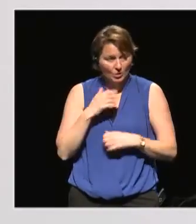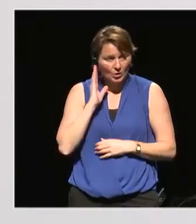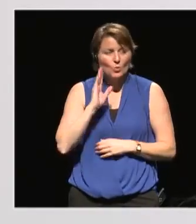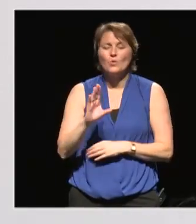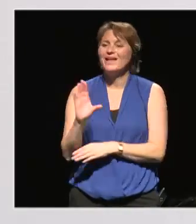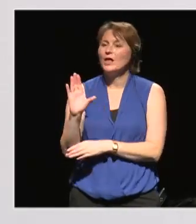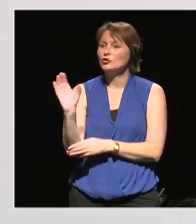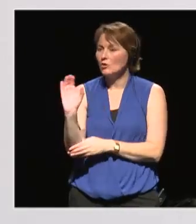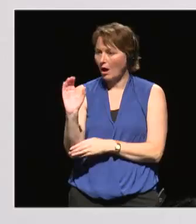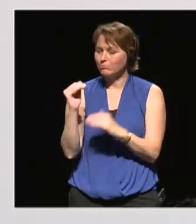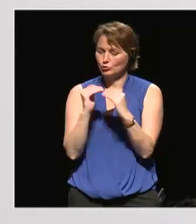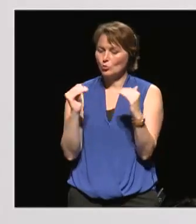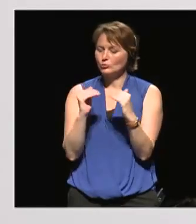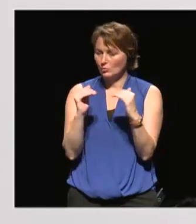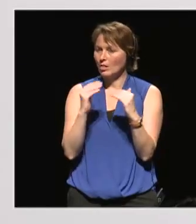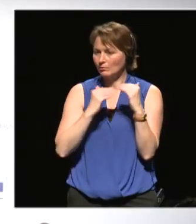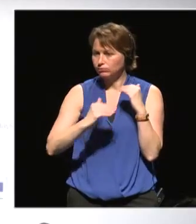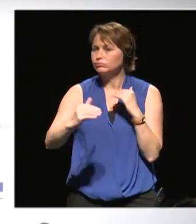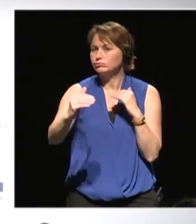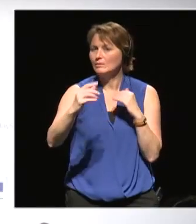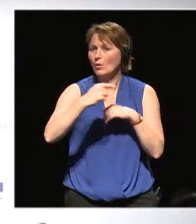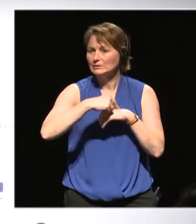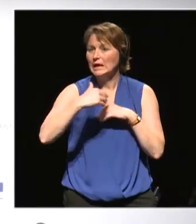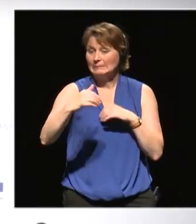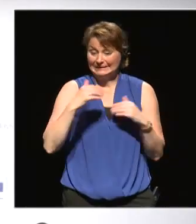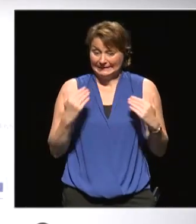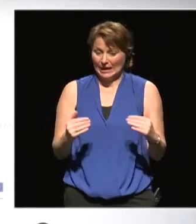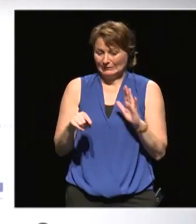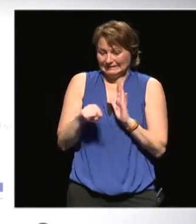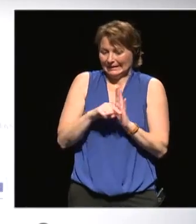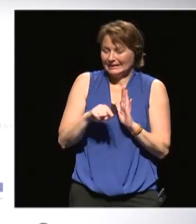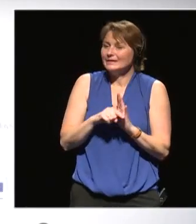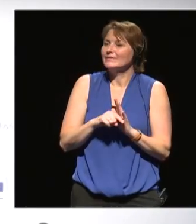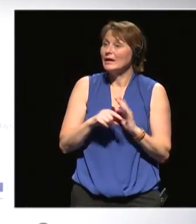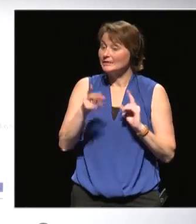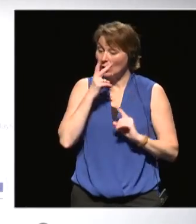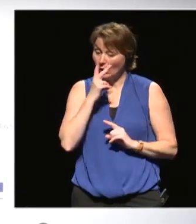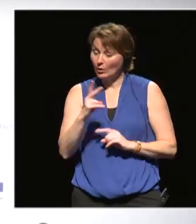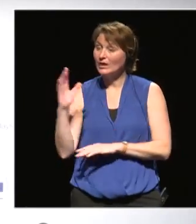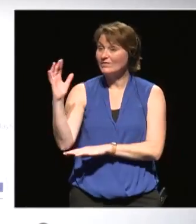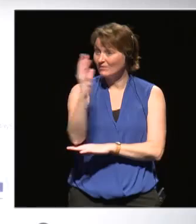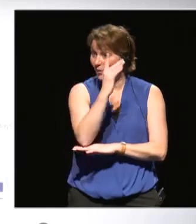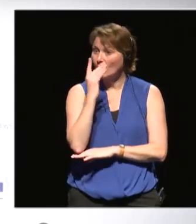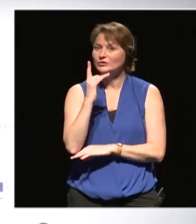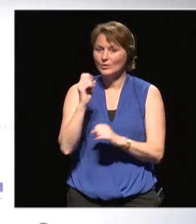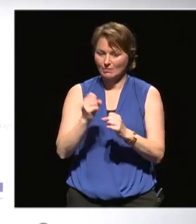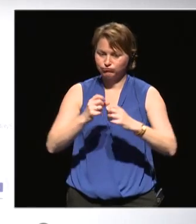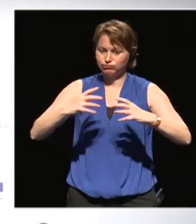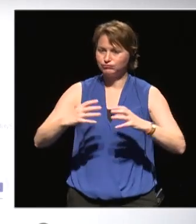neutral for all time. Right now we are carbon negative. We are looking at our forests. We are expanding our forests. We